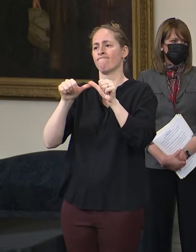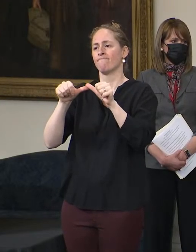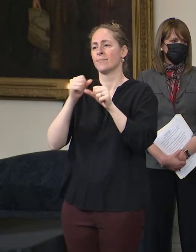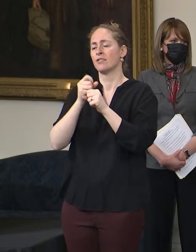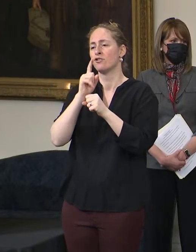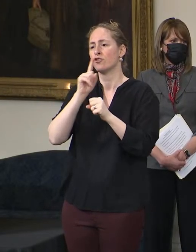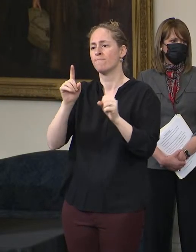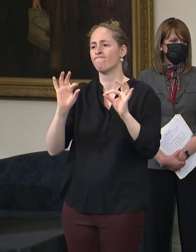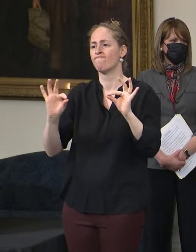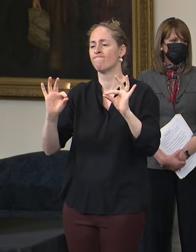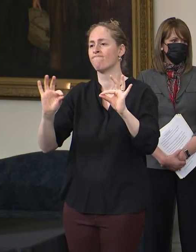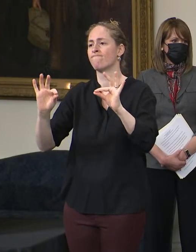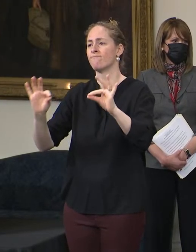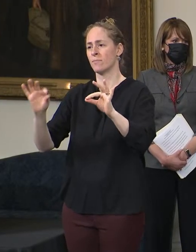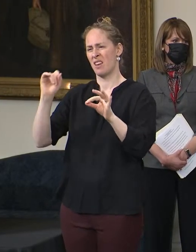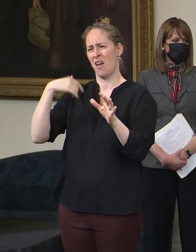left.